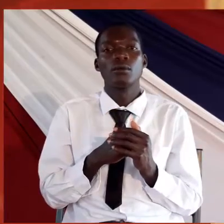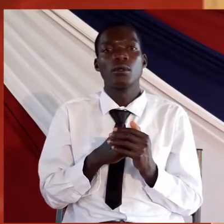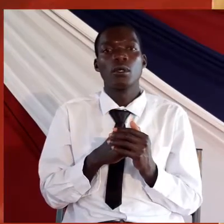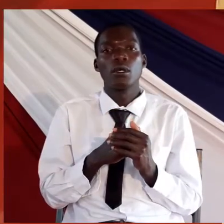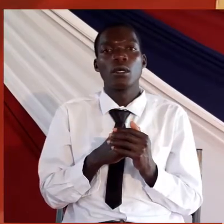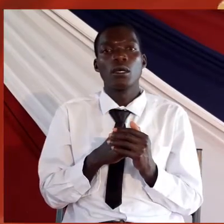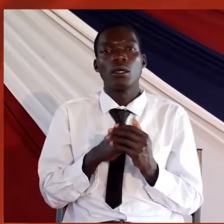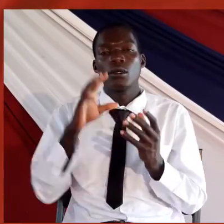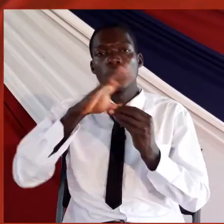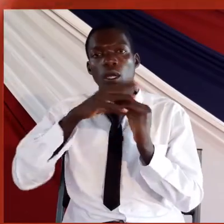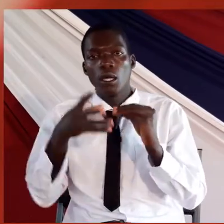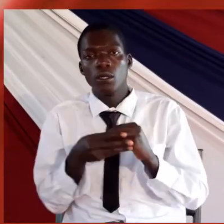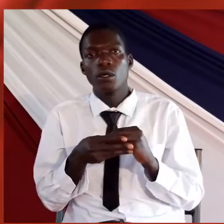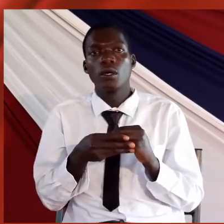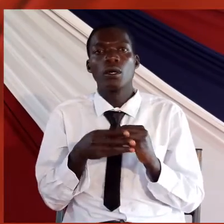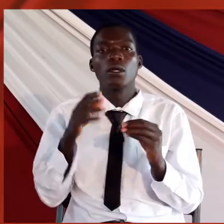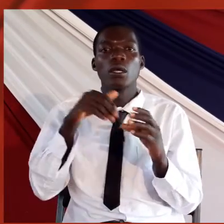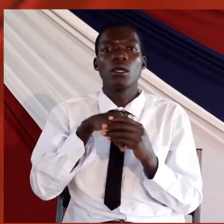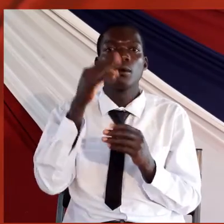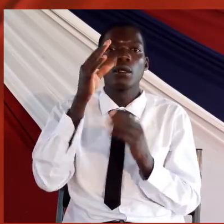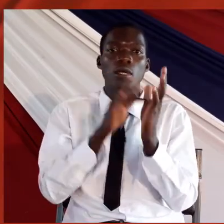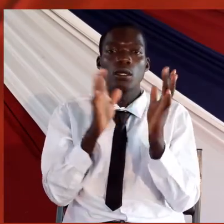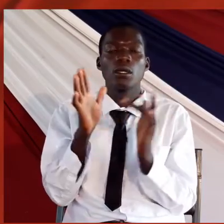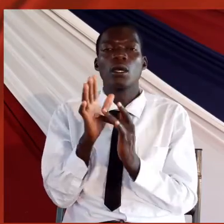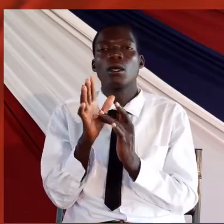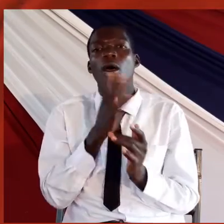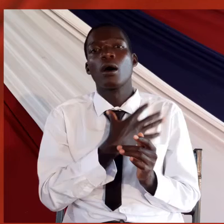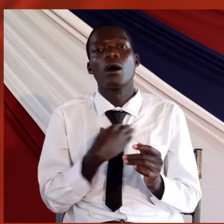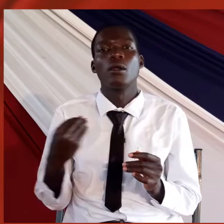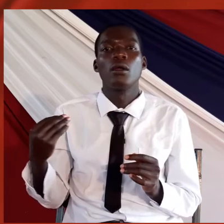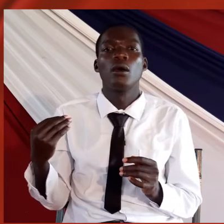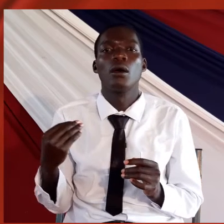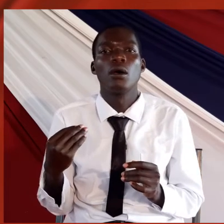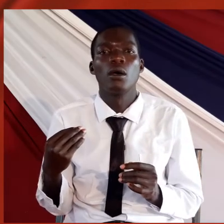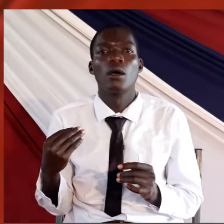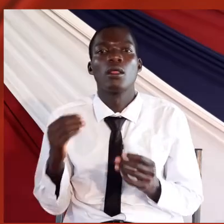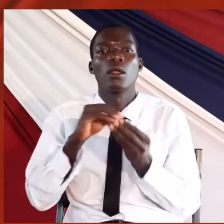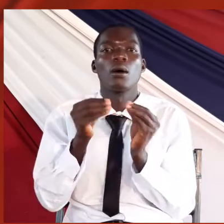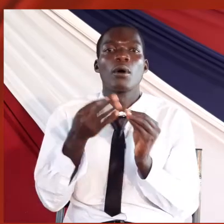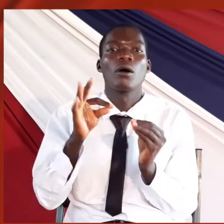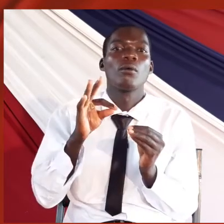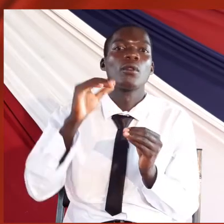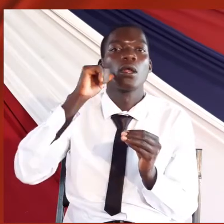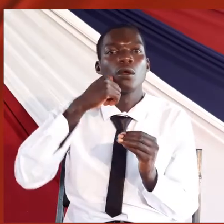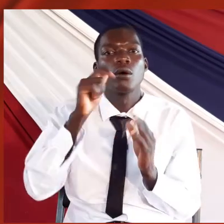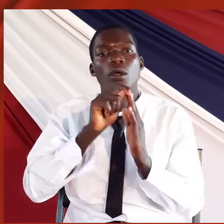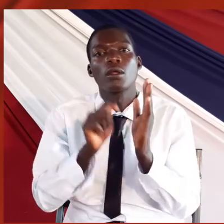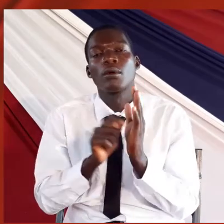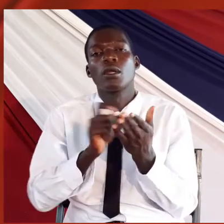Creation in Scripture, Jesus and a number of New Testament